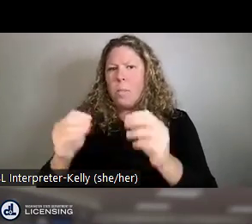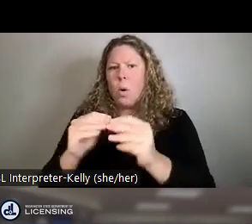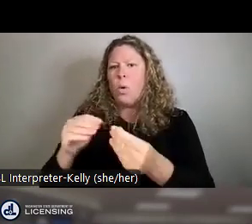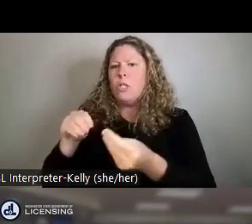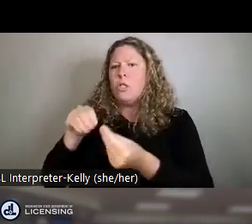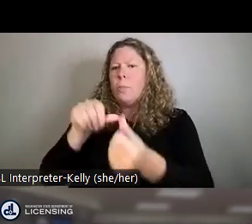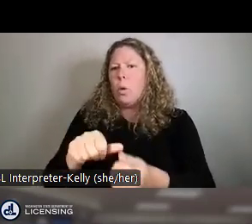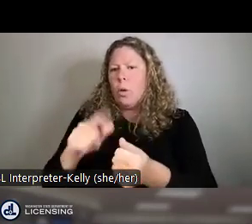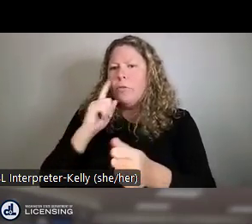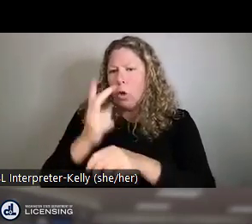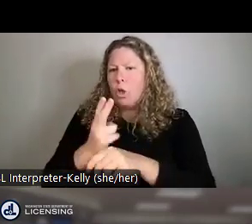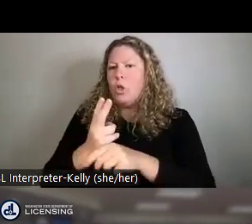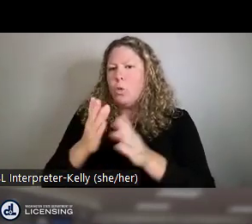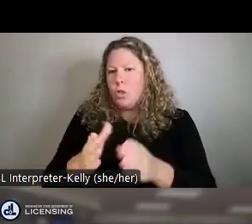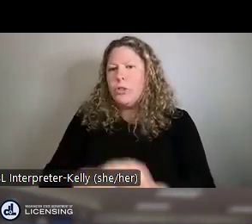users.